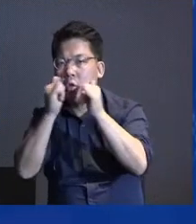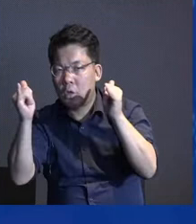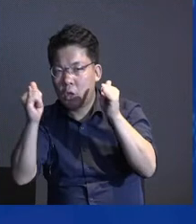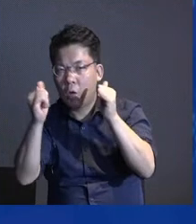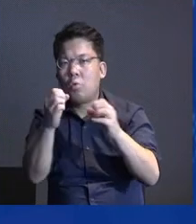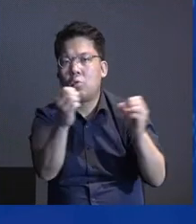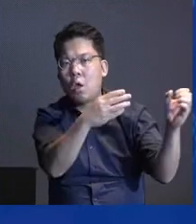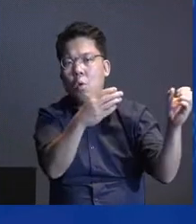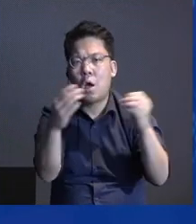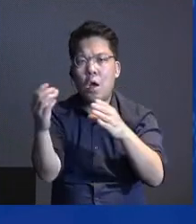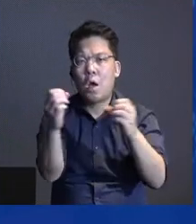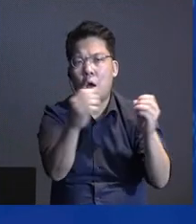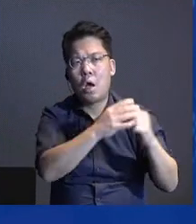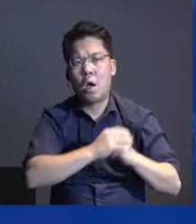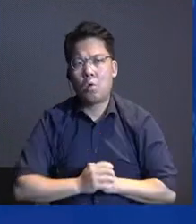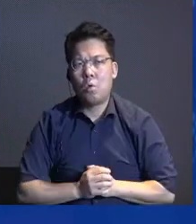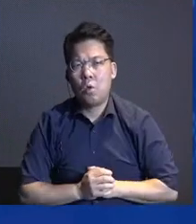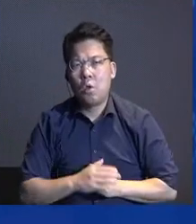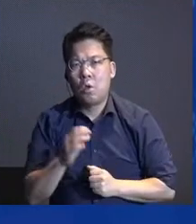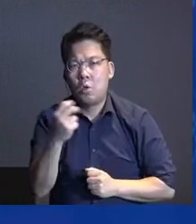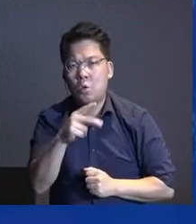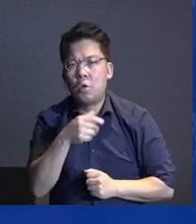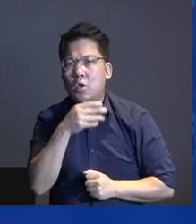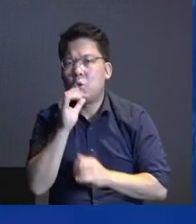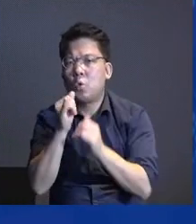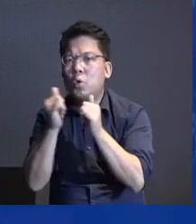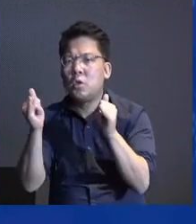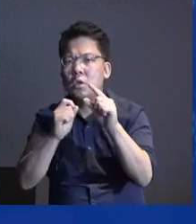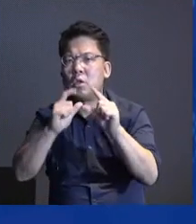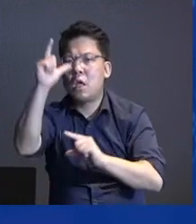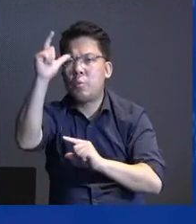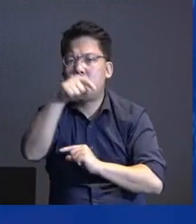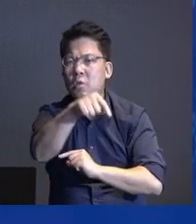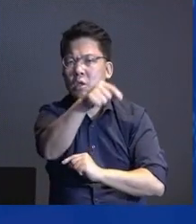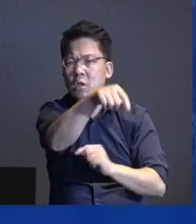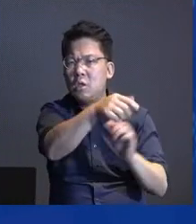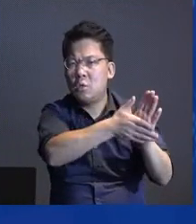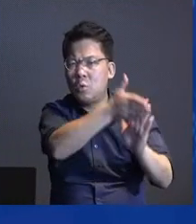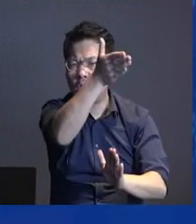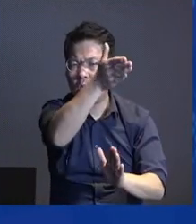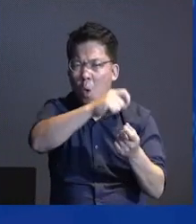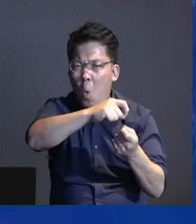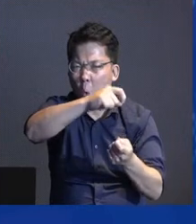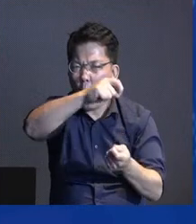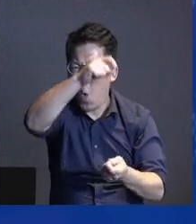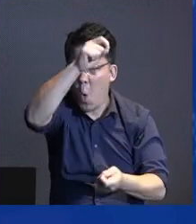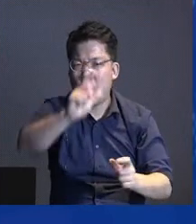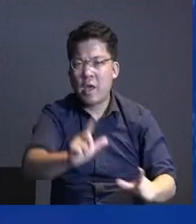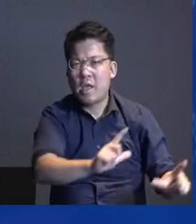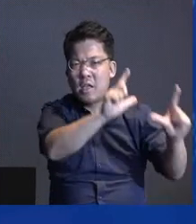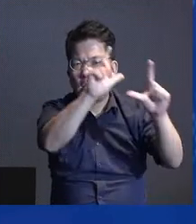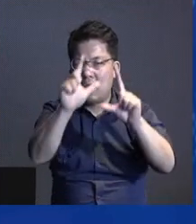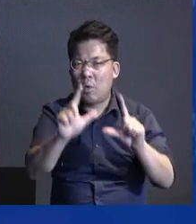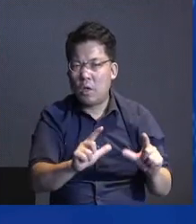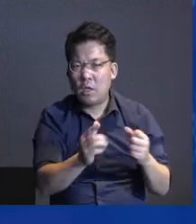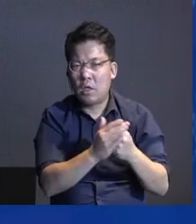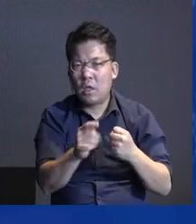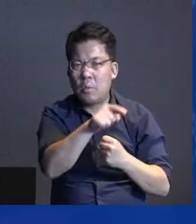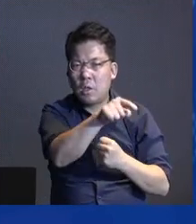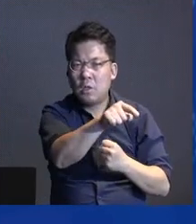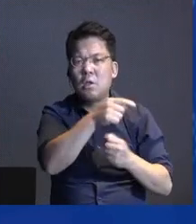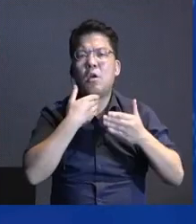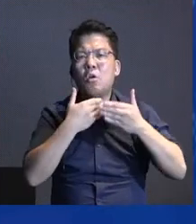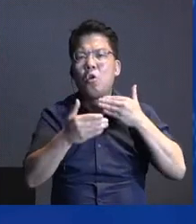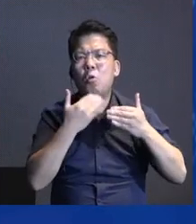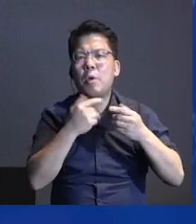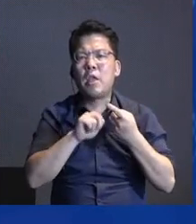about their fears of what the changes are going to bring to the neighborhood, but also their demands of what it needs for also